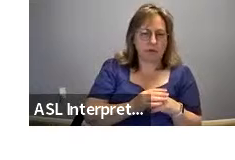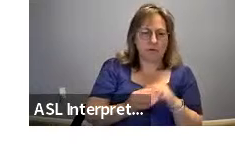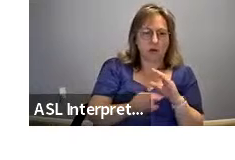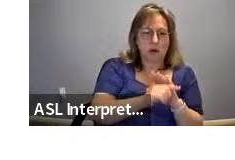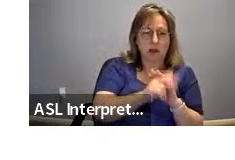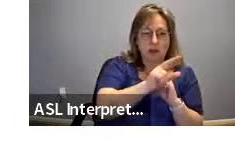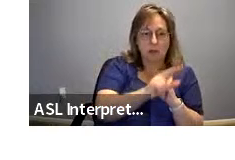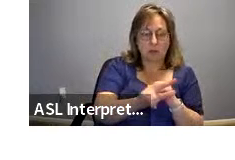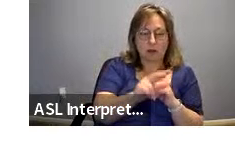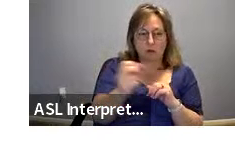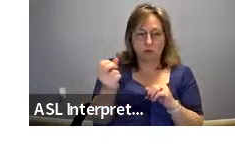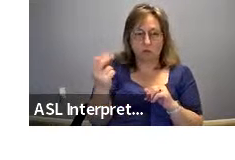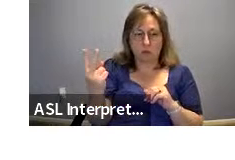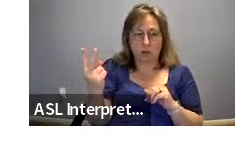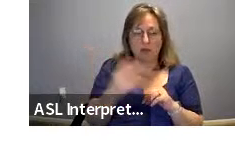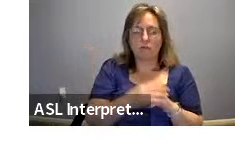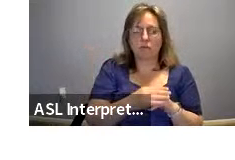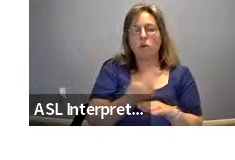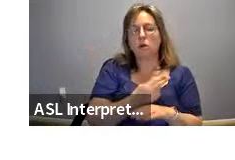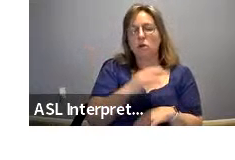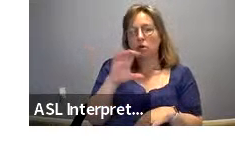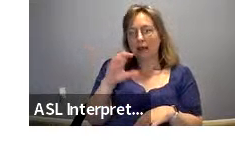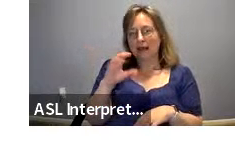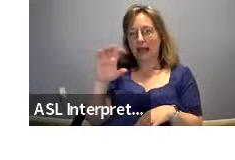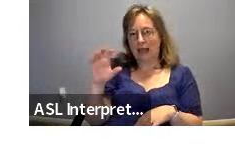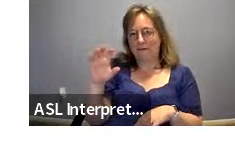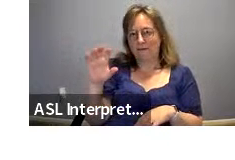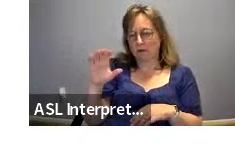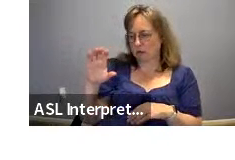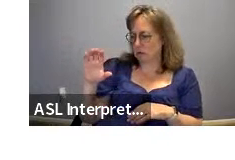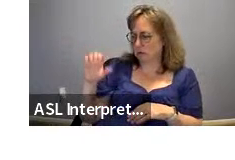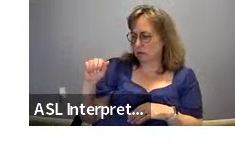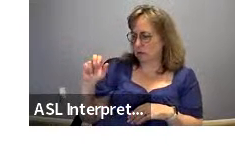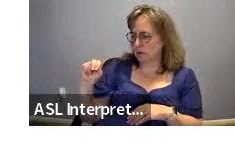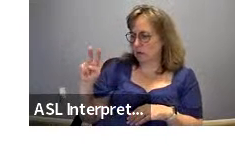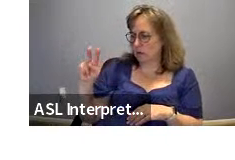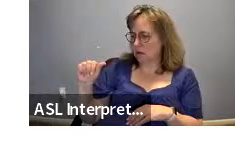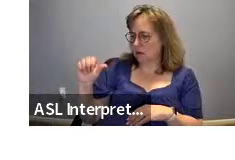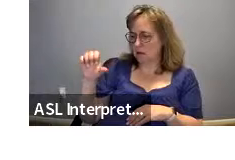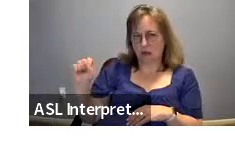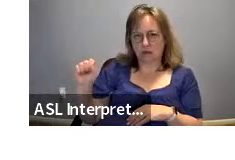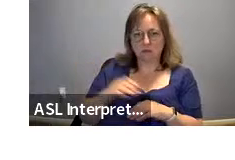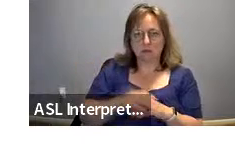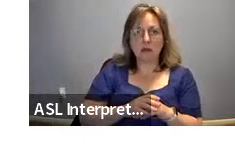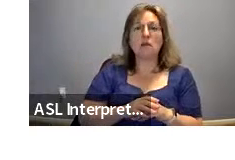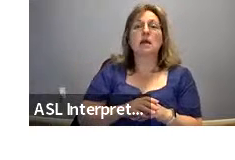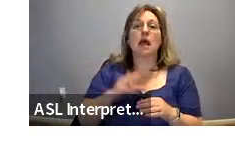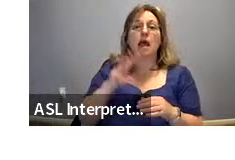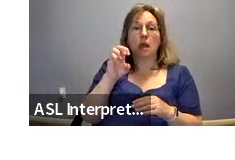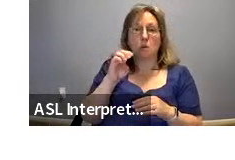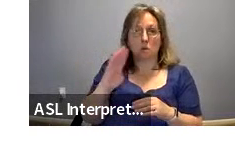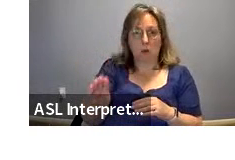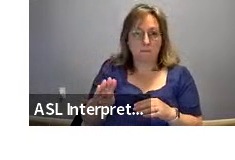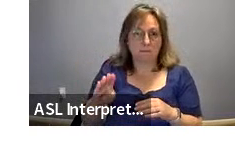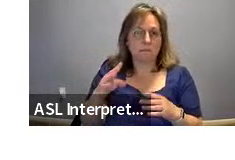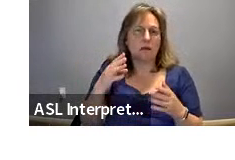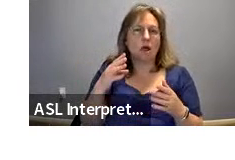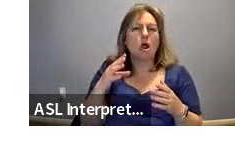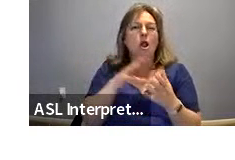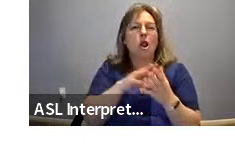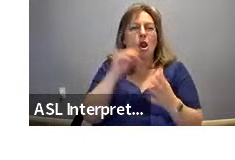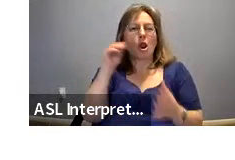12, we use Canvas. And Canvas is a web-based learning management system, which is often abbreviated